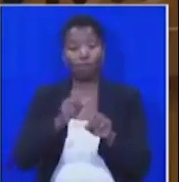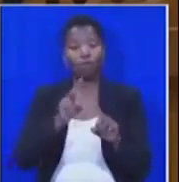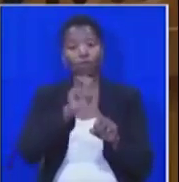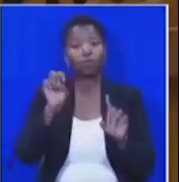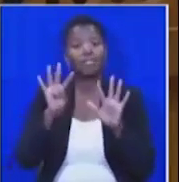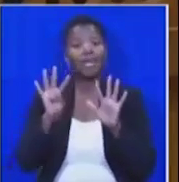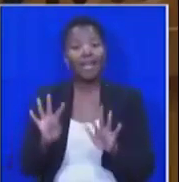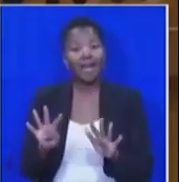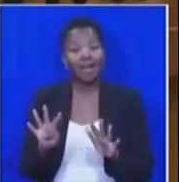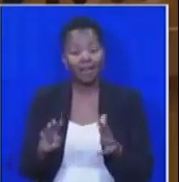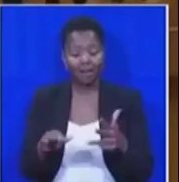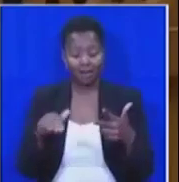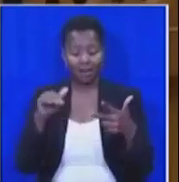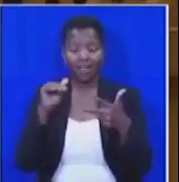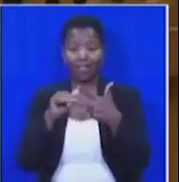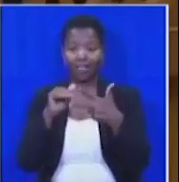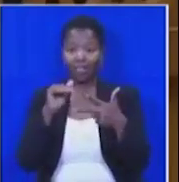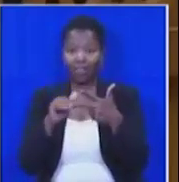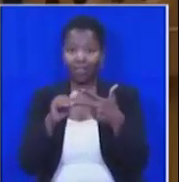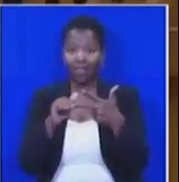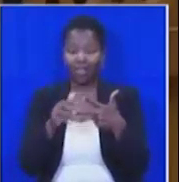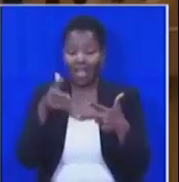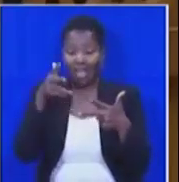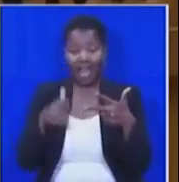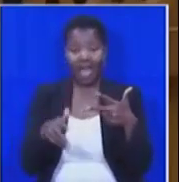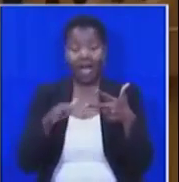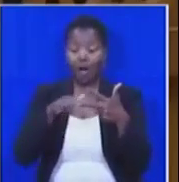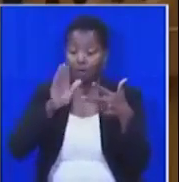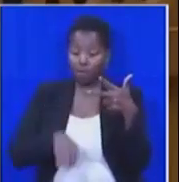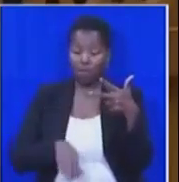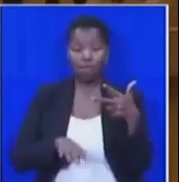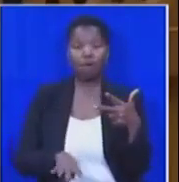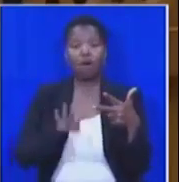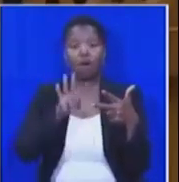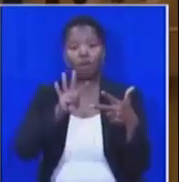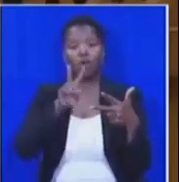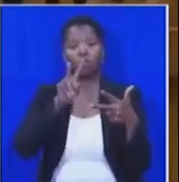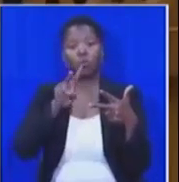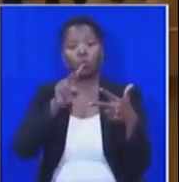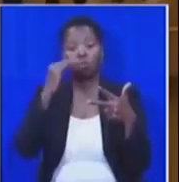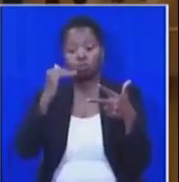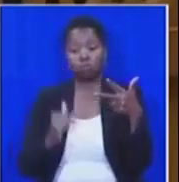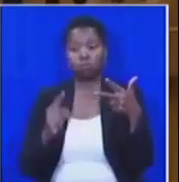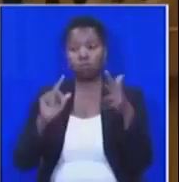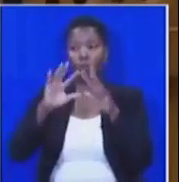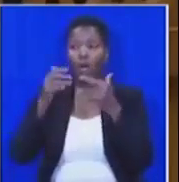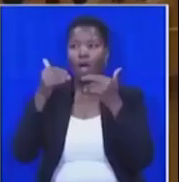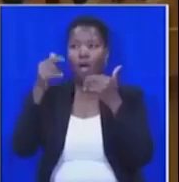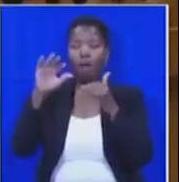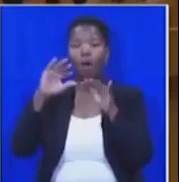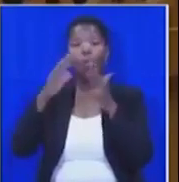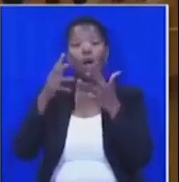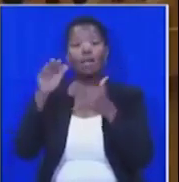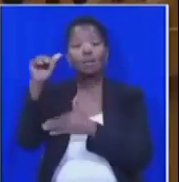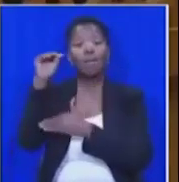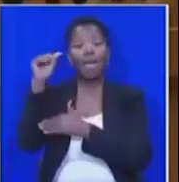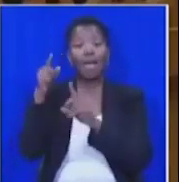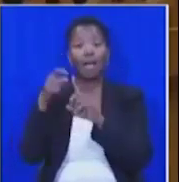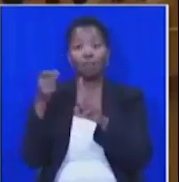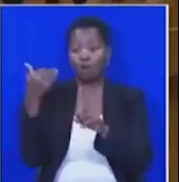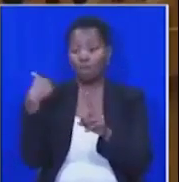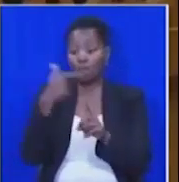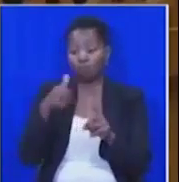2009. Point 3, we've dropped 42 spaces in the World Bank's competitiveness report since this